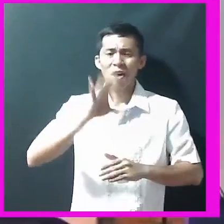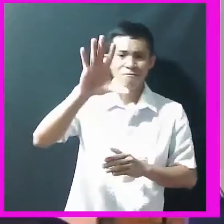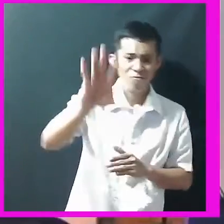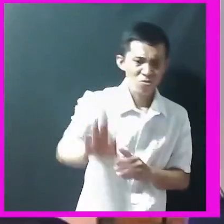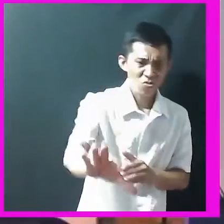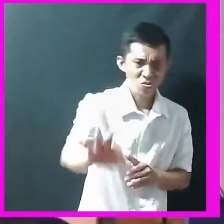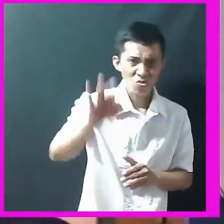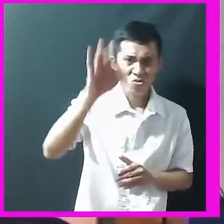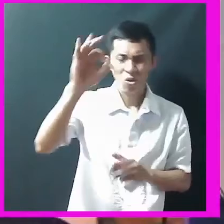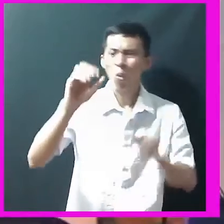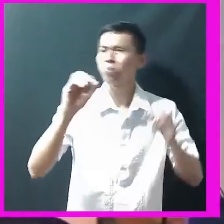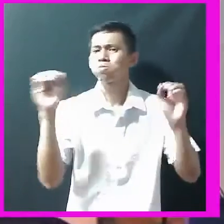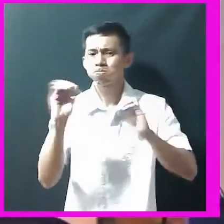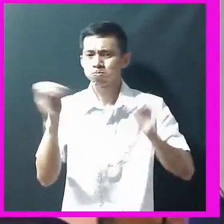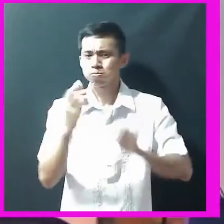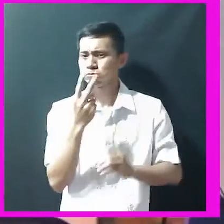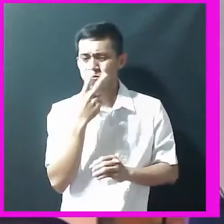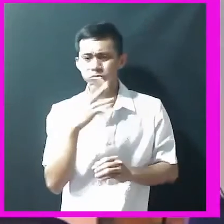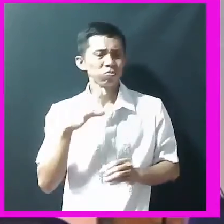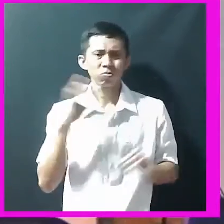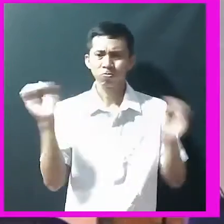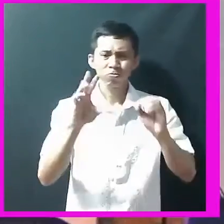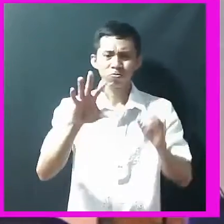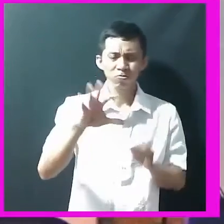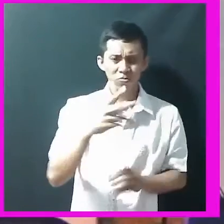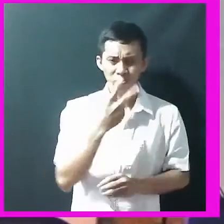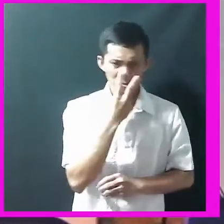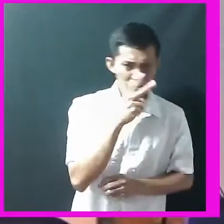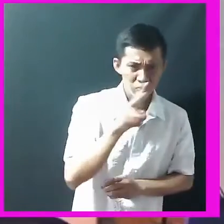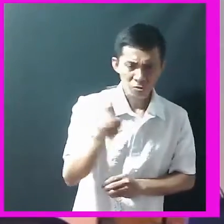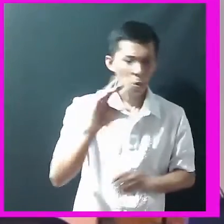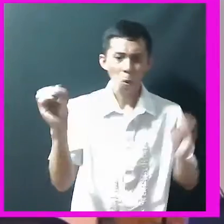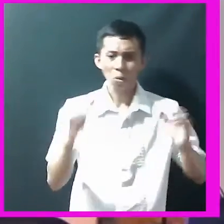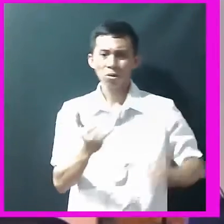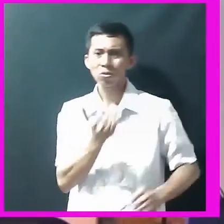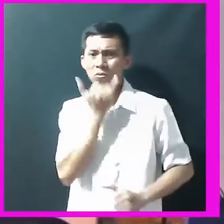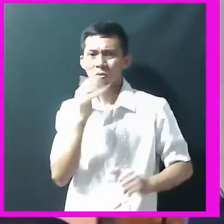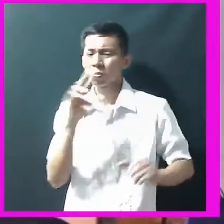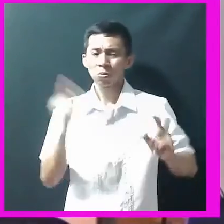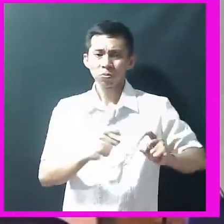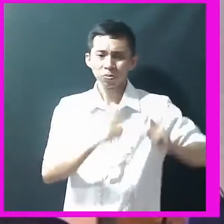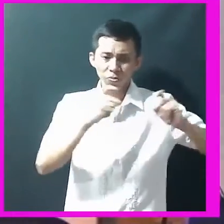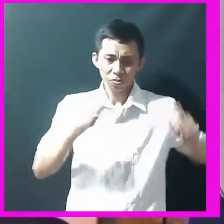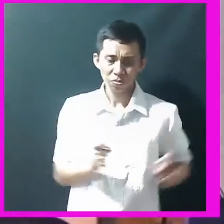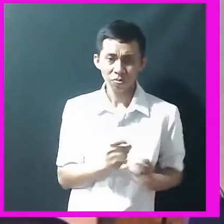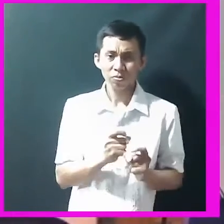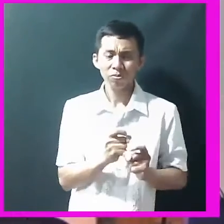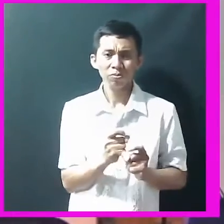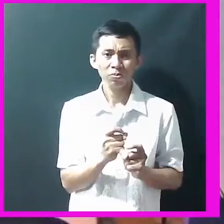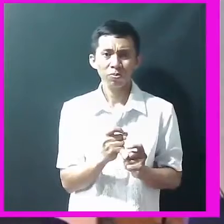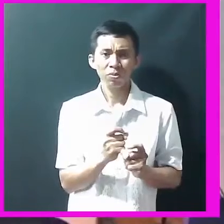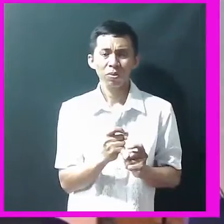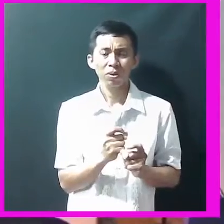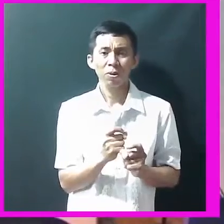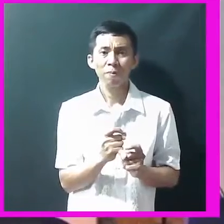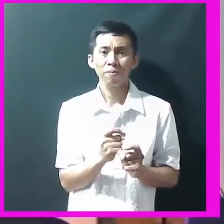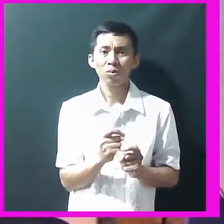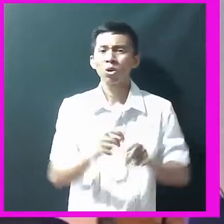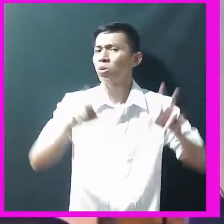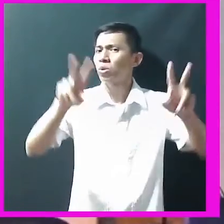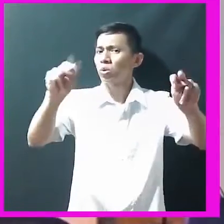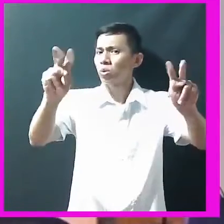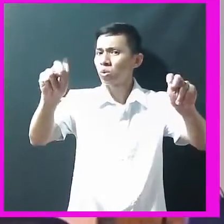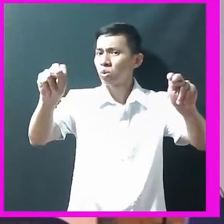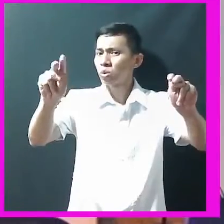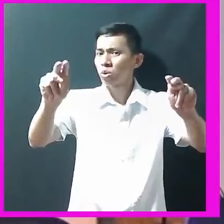find no fault in him at all. The sentence, death. By the way, no fault